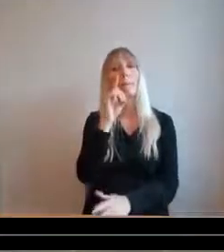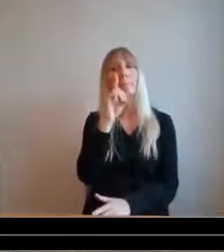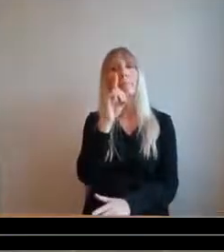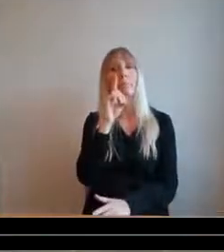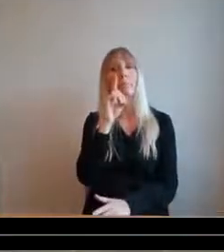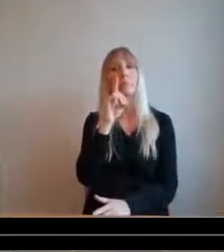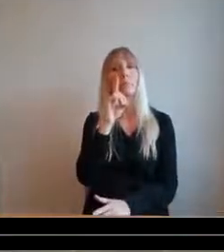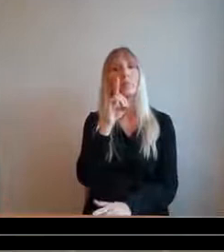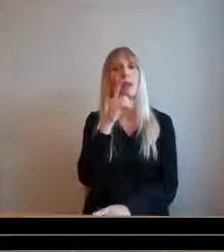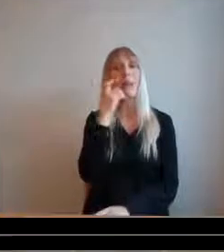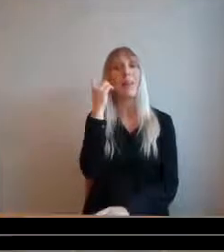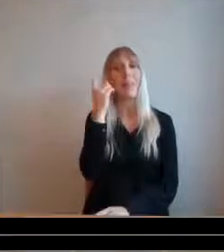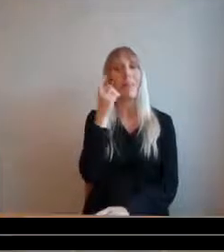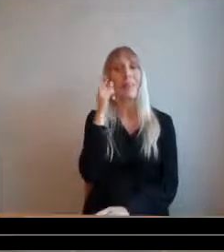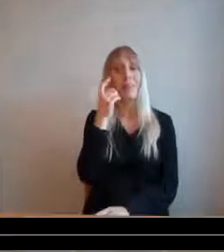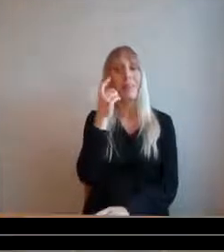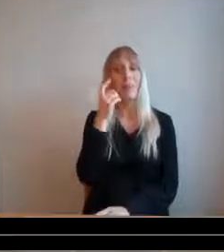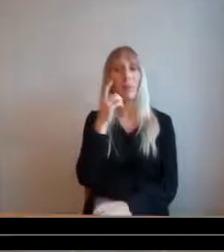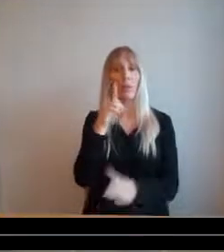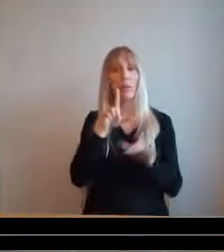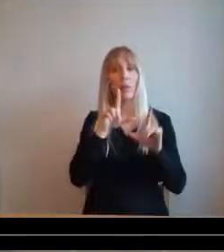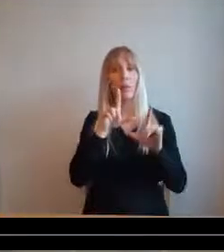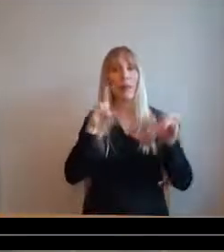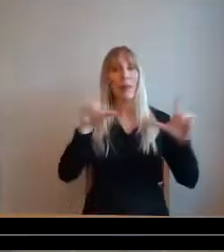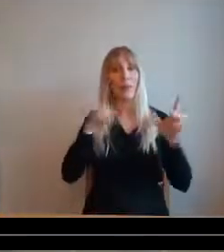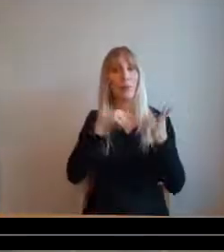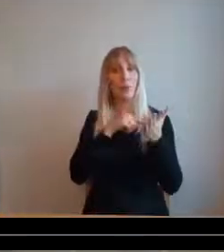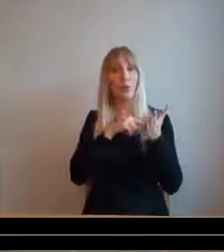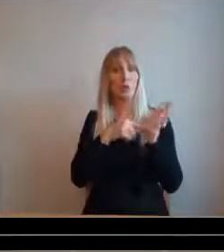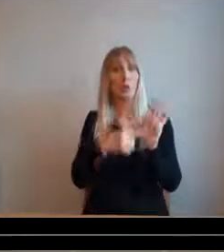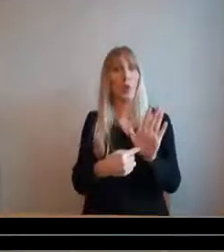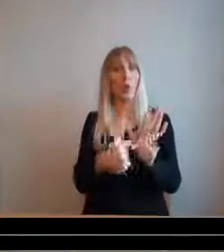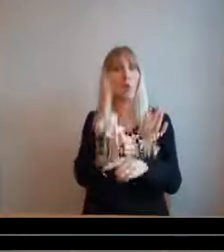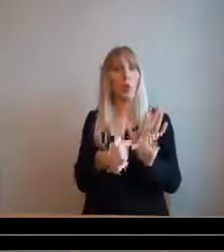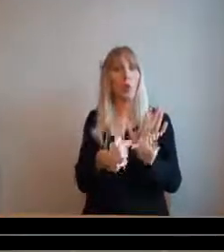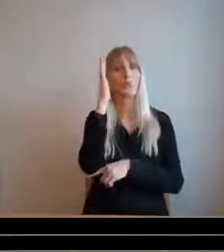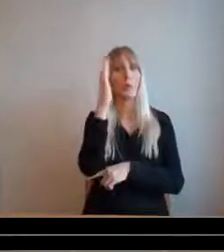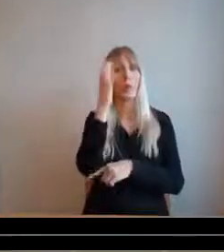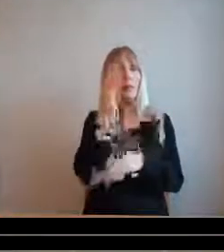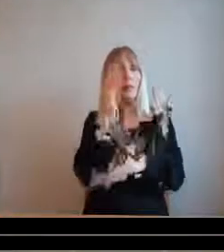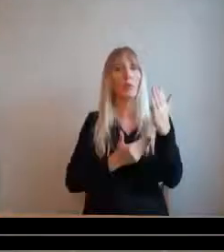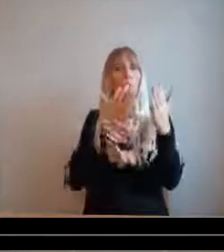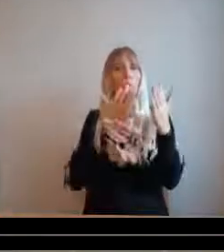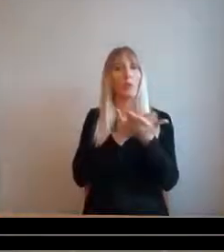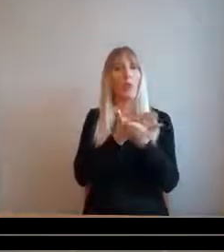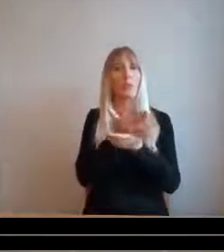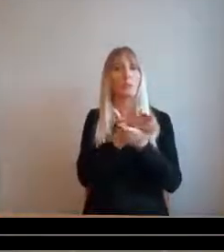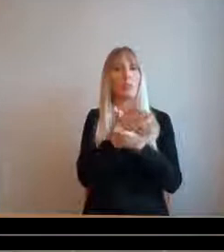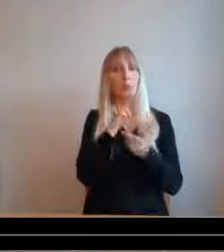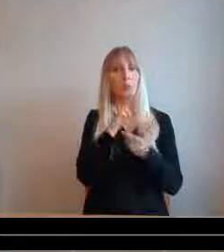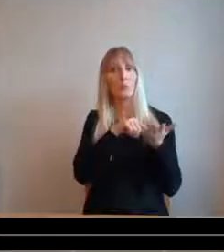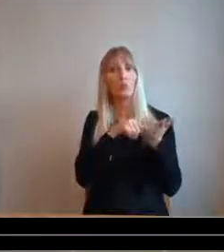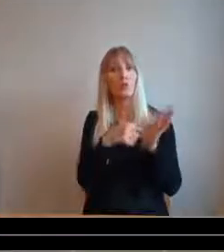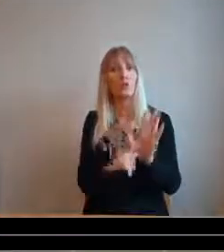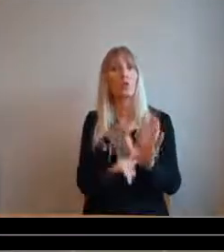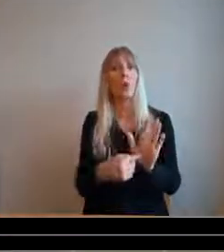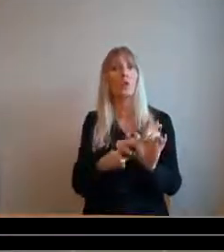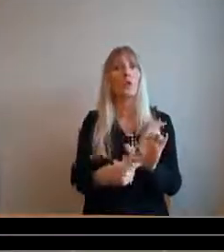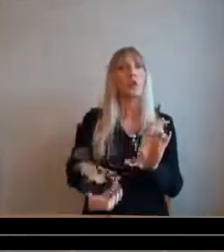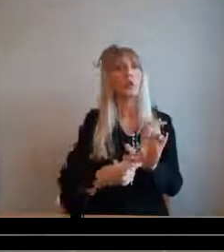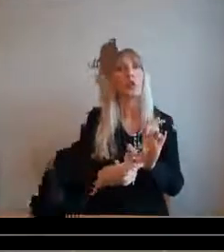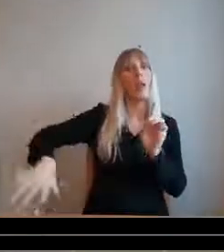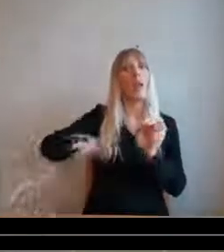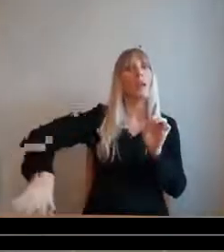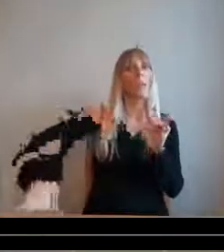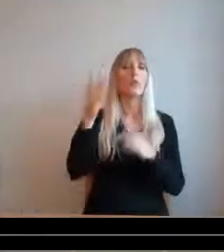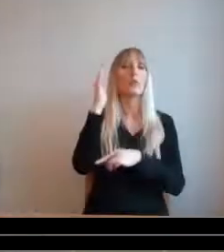in the image that we've shown in the new consultation, we've actually shown the land take or the